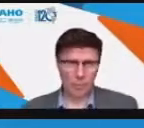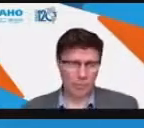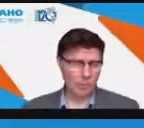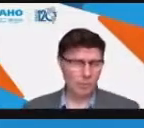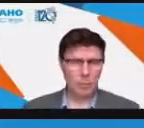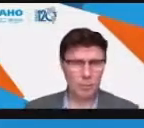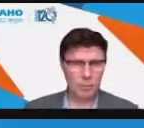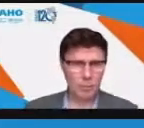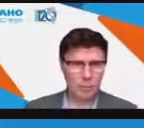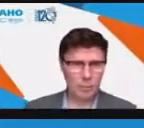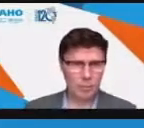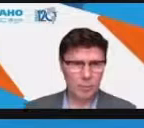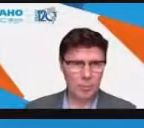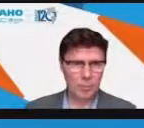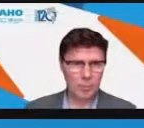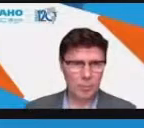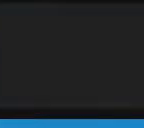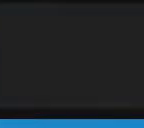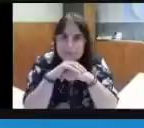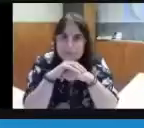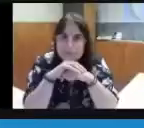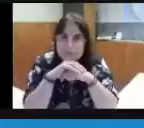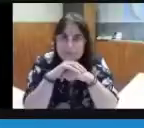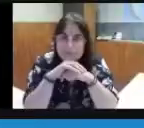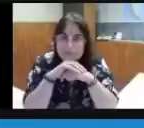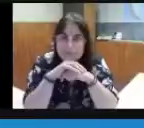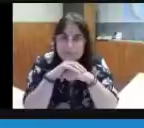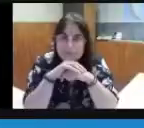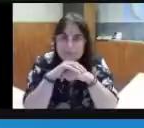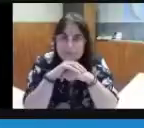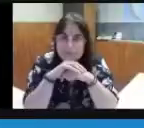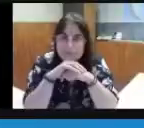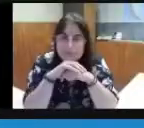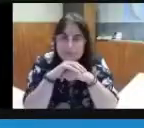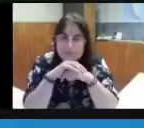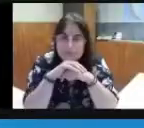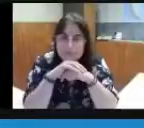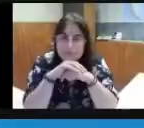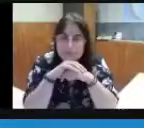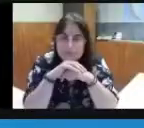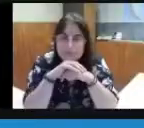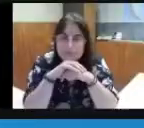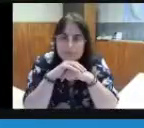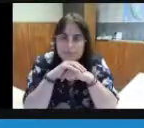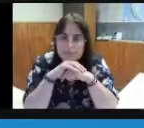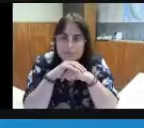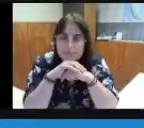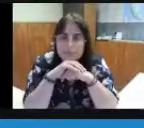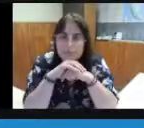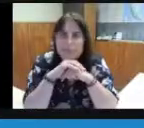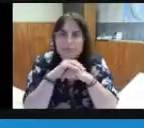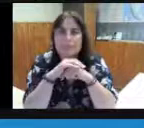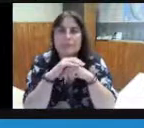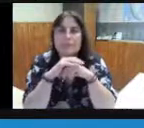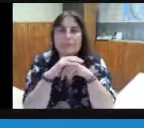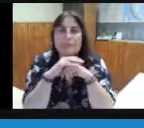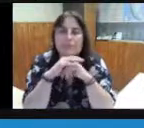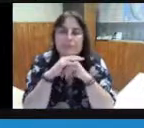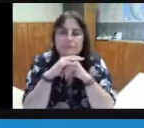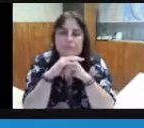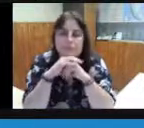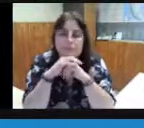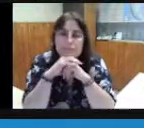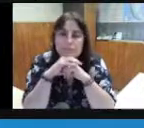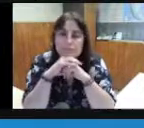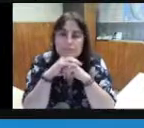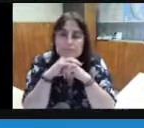reported disruptions to both routine facility-based and outreach immunization services. The reason I'm actually sharing this information with